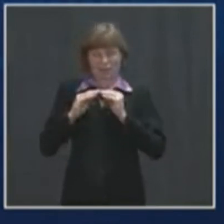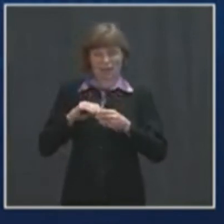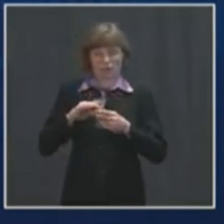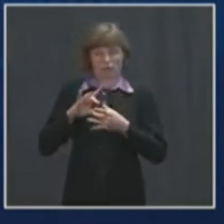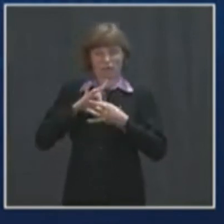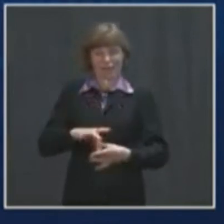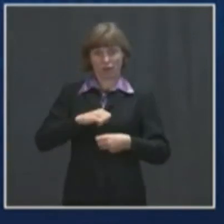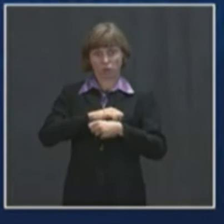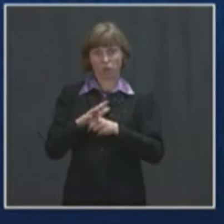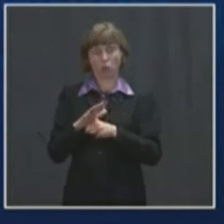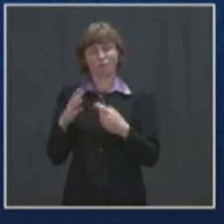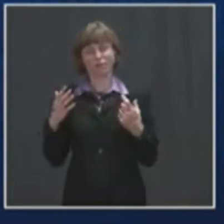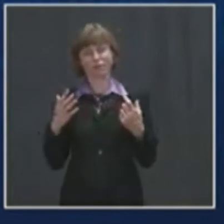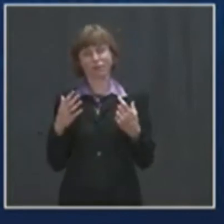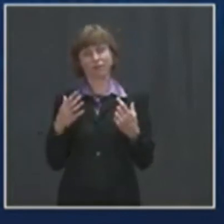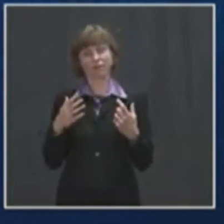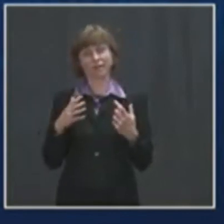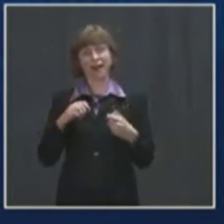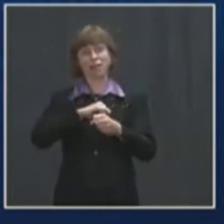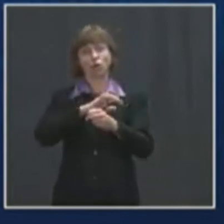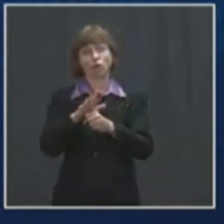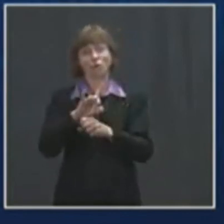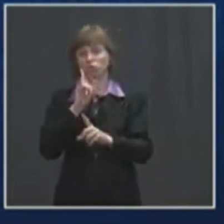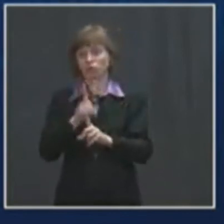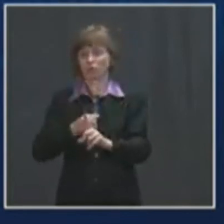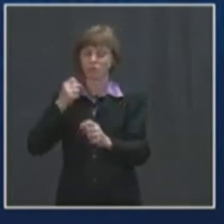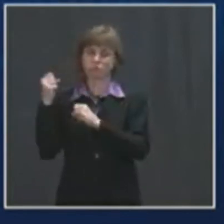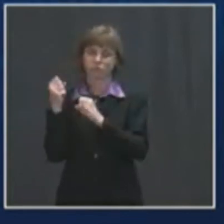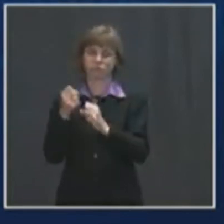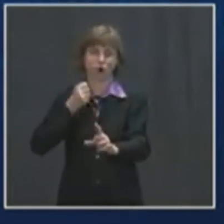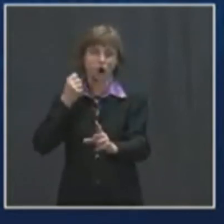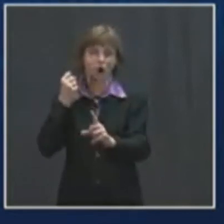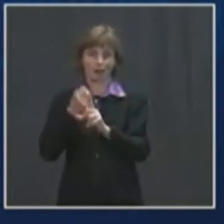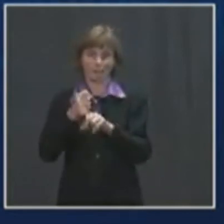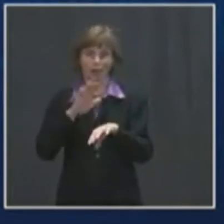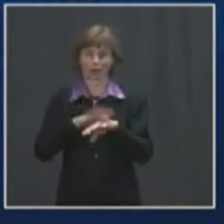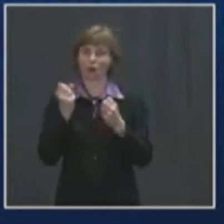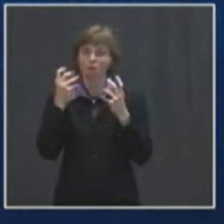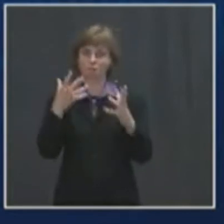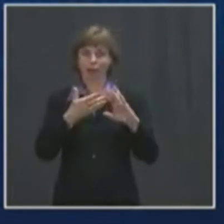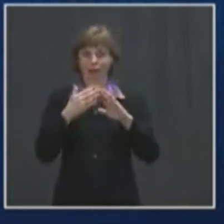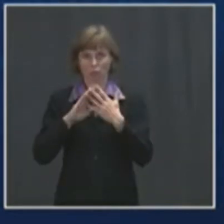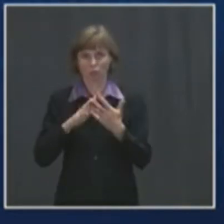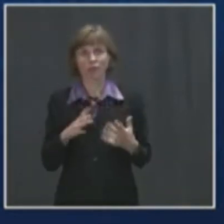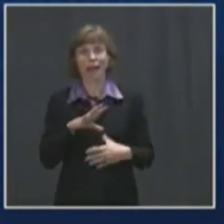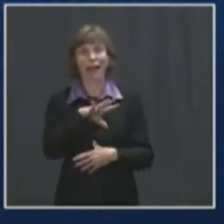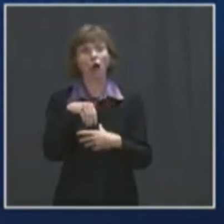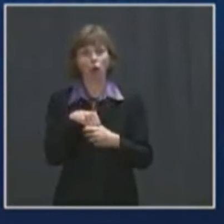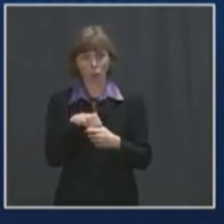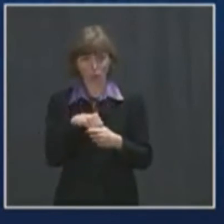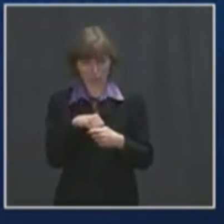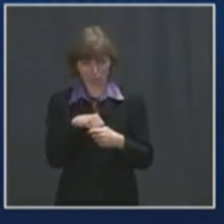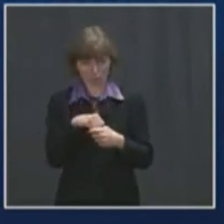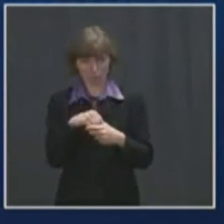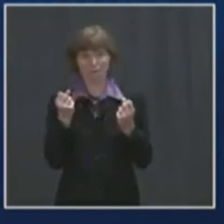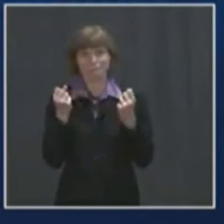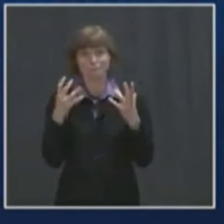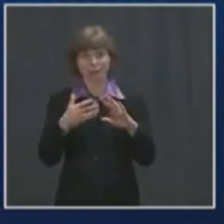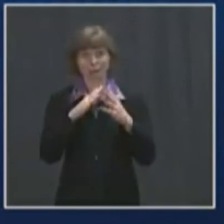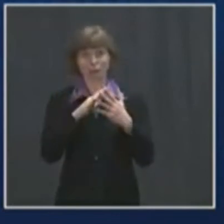undue impact on many communities, including many communities of color. I don't